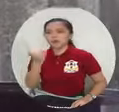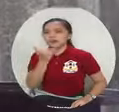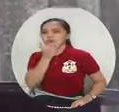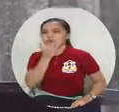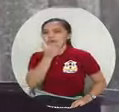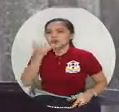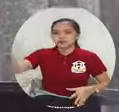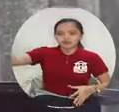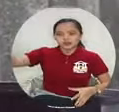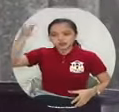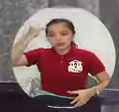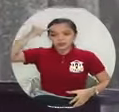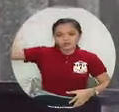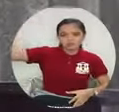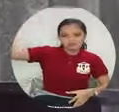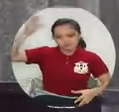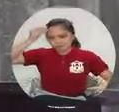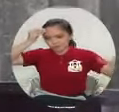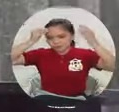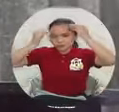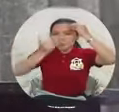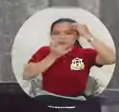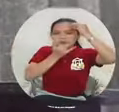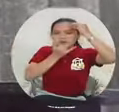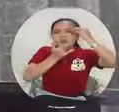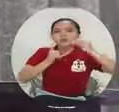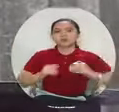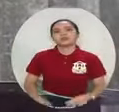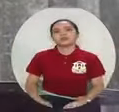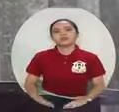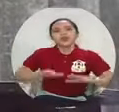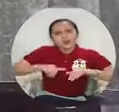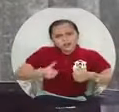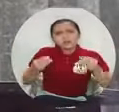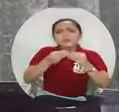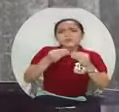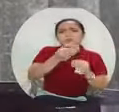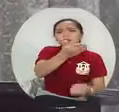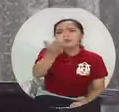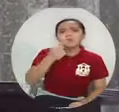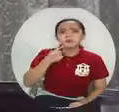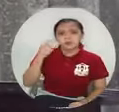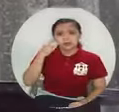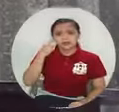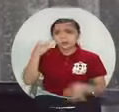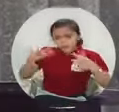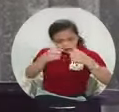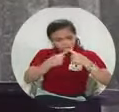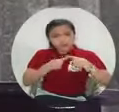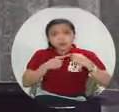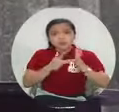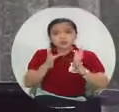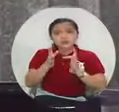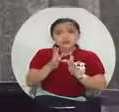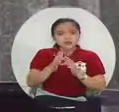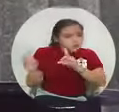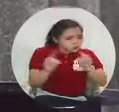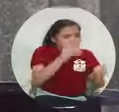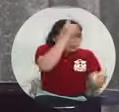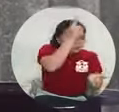evil imaginations, how much more God's people that are in the cause